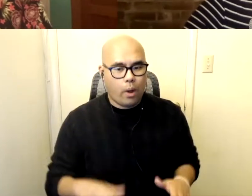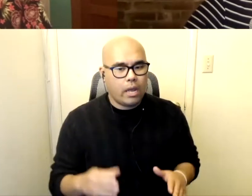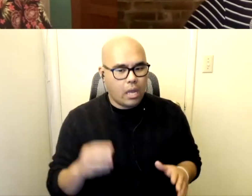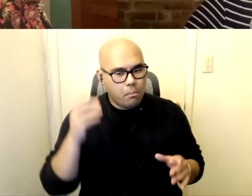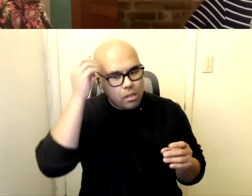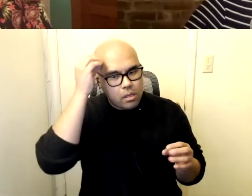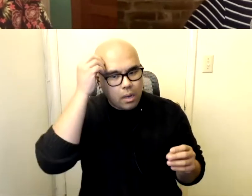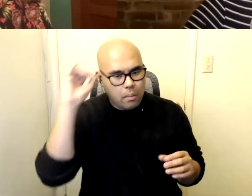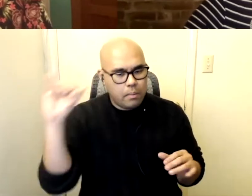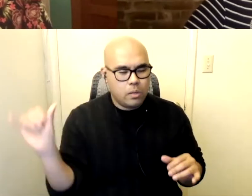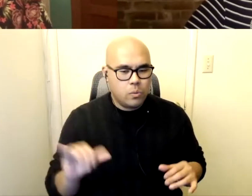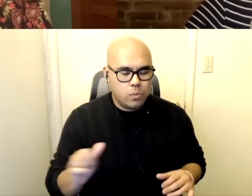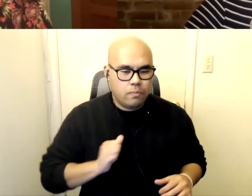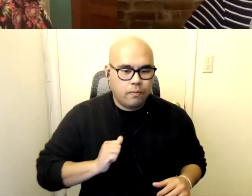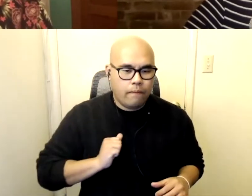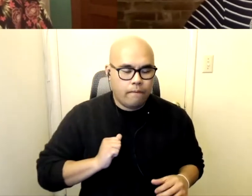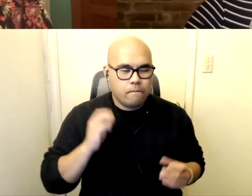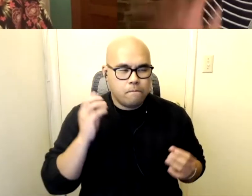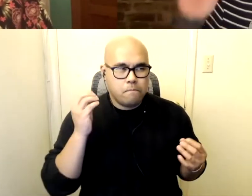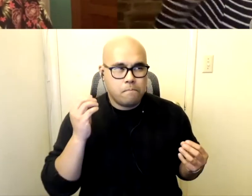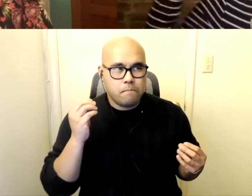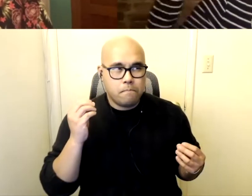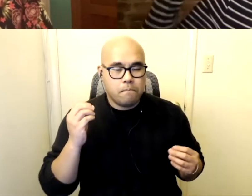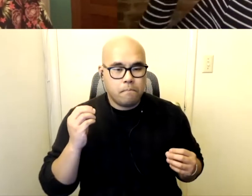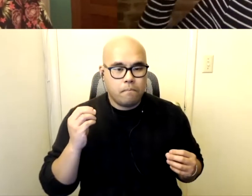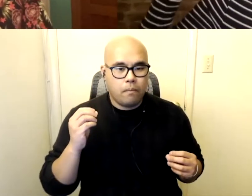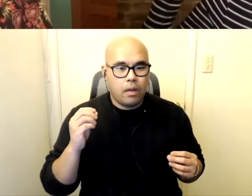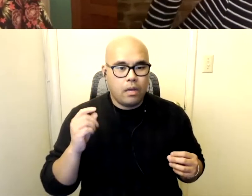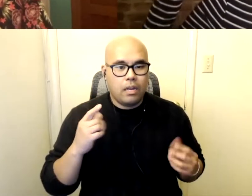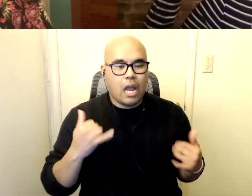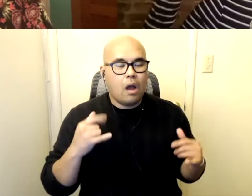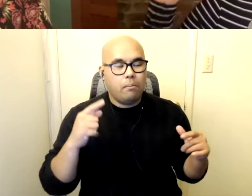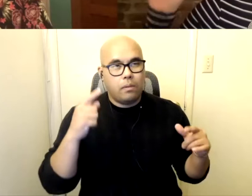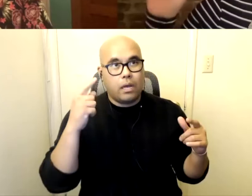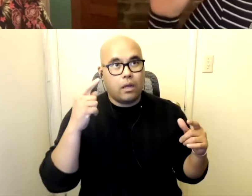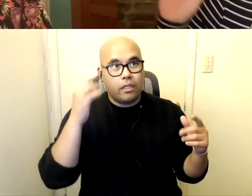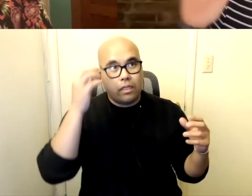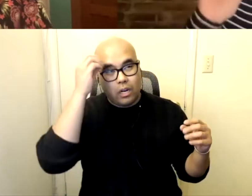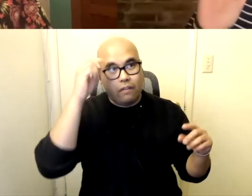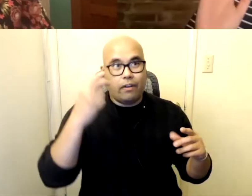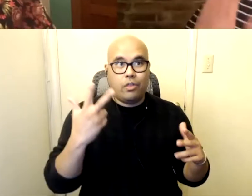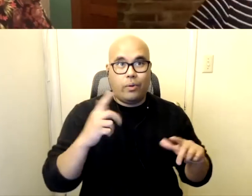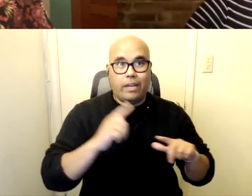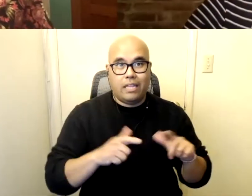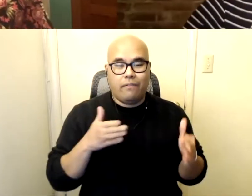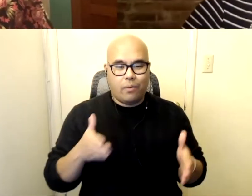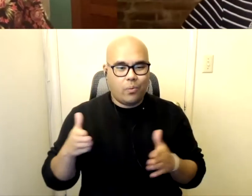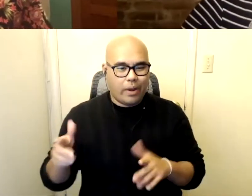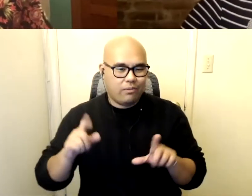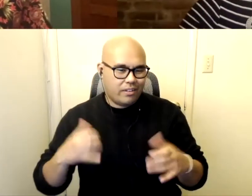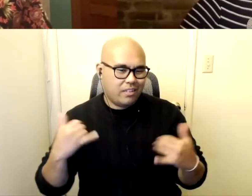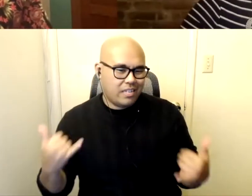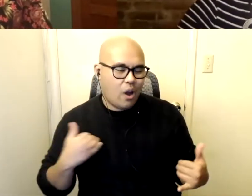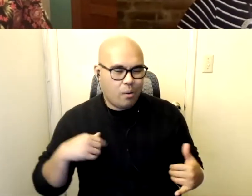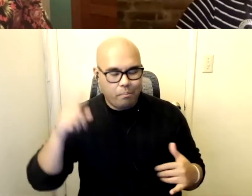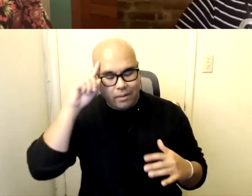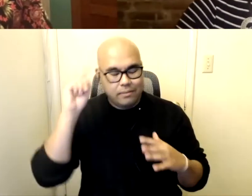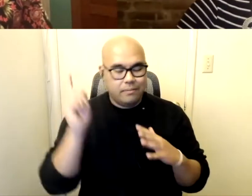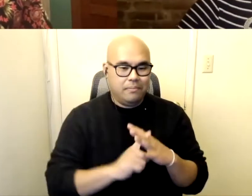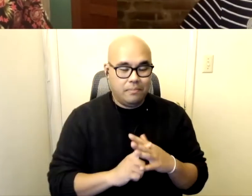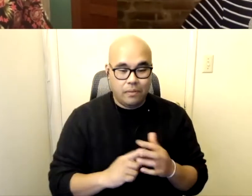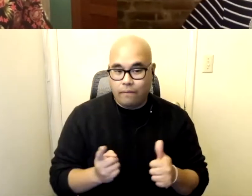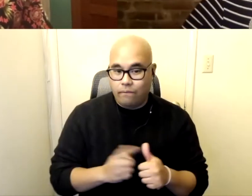thinking about. Um, that just opened up like three different lanes of questions in my brain, Cool. but I'll start with